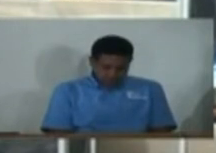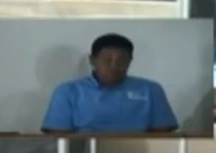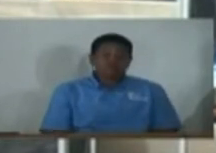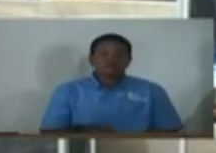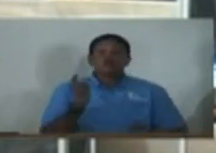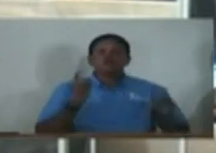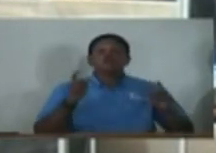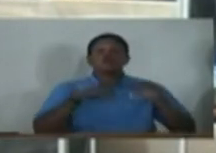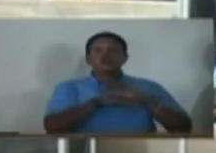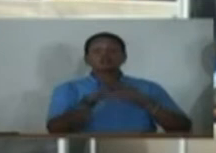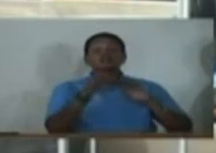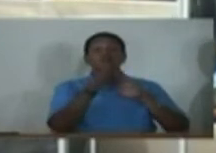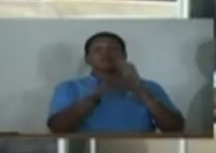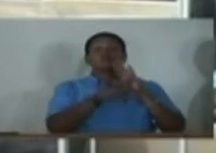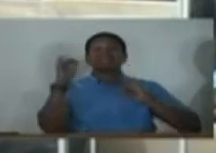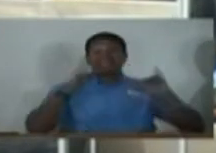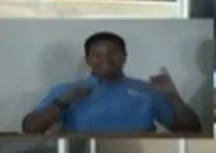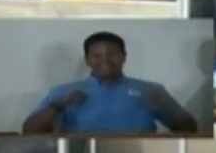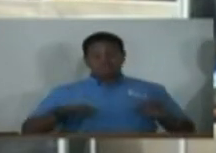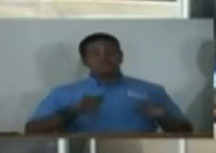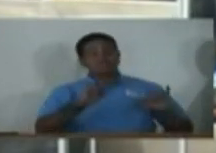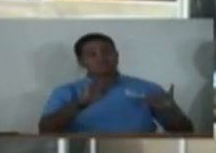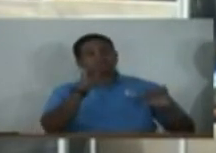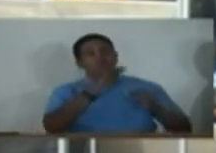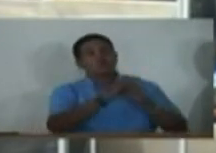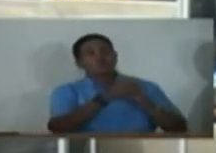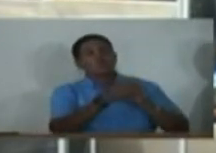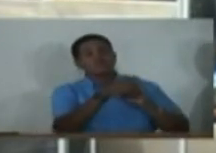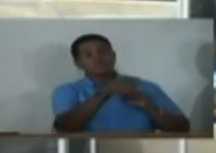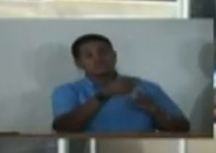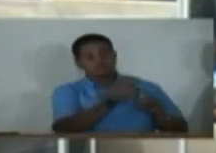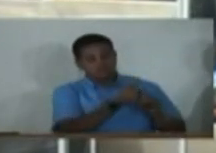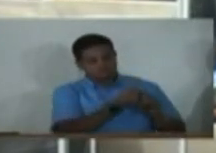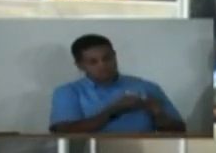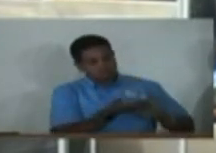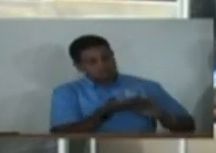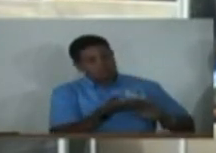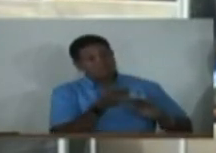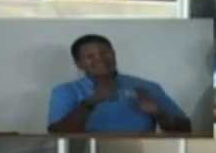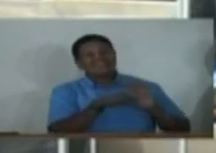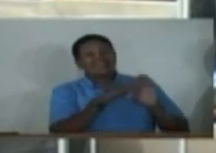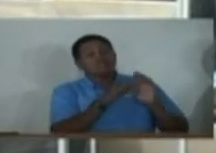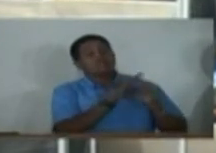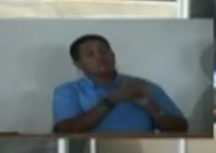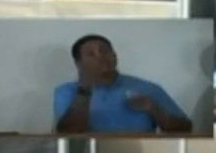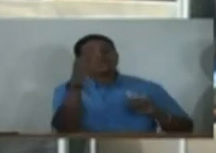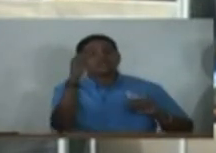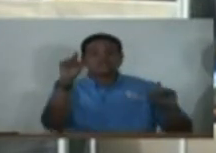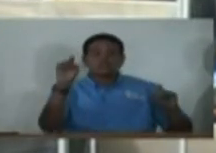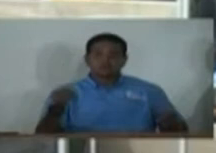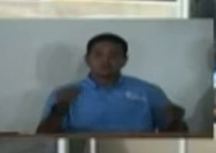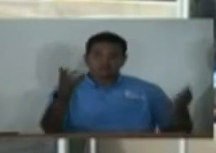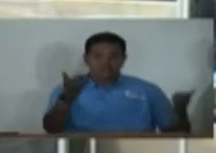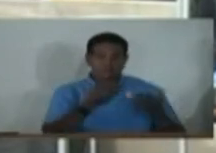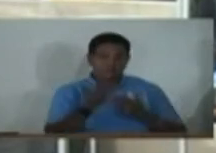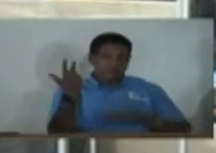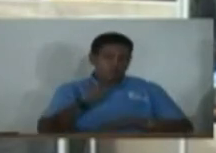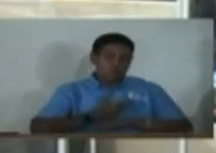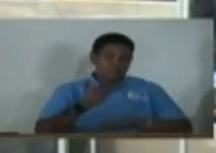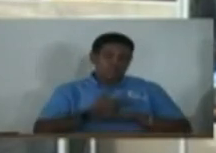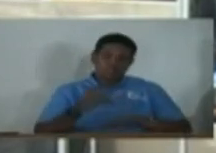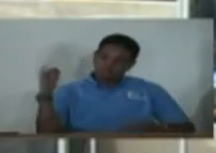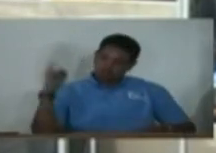for all incoming travelers to present a negative COVID-19 test conducted within 3 days of travel remains in